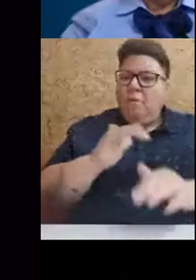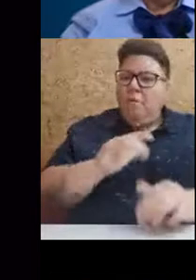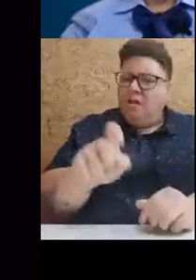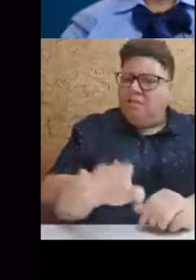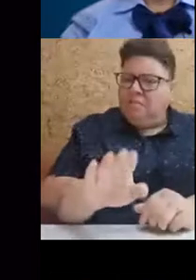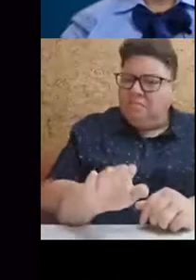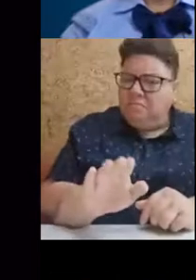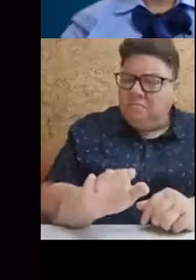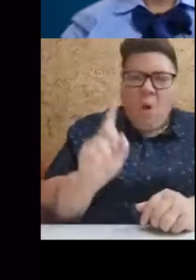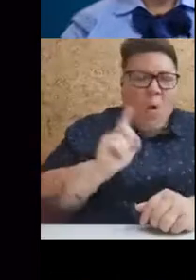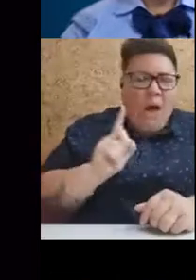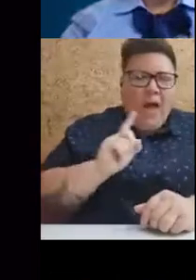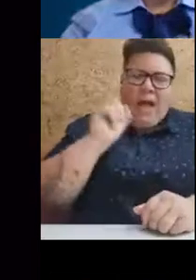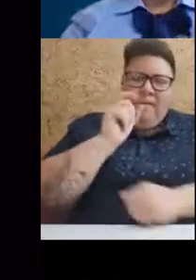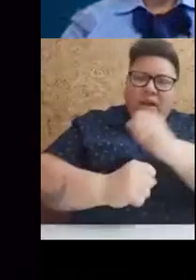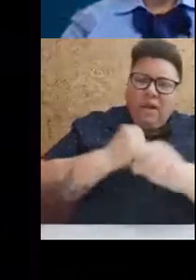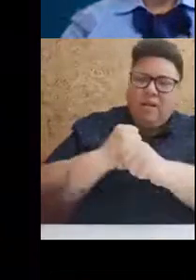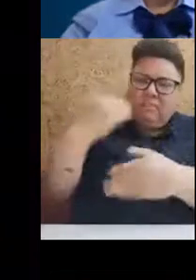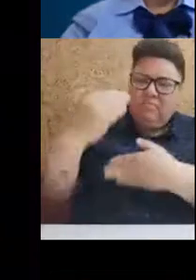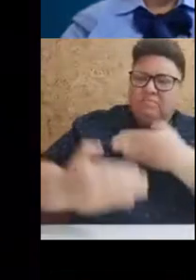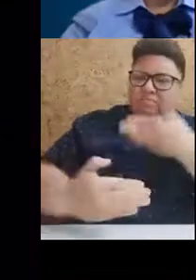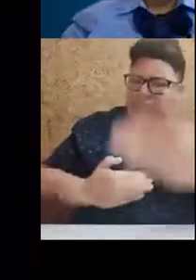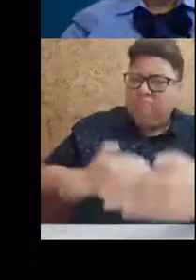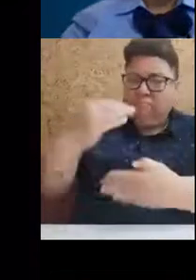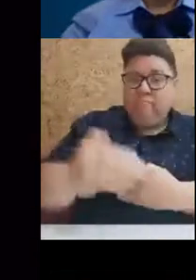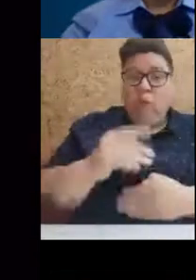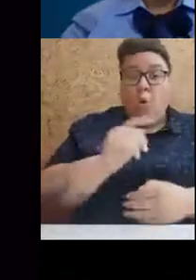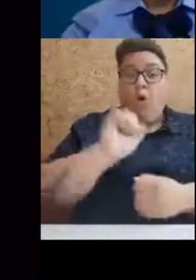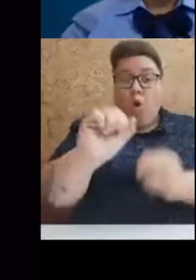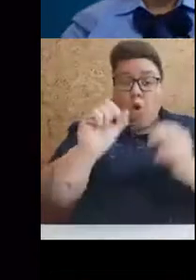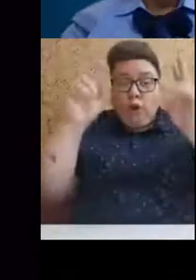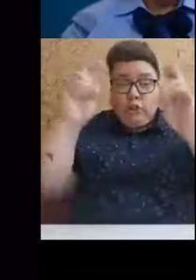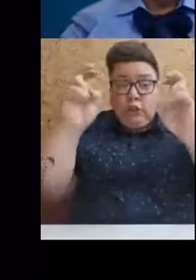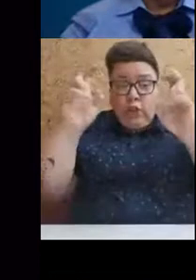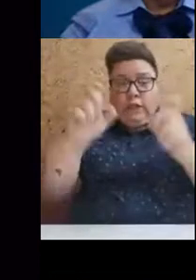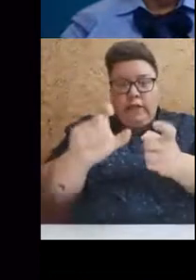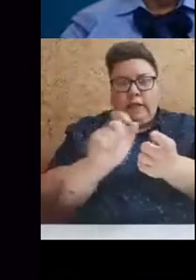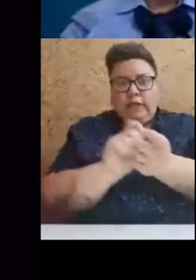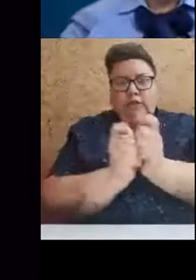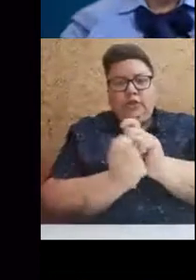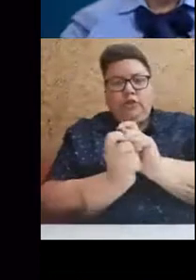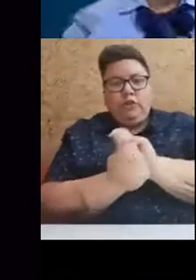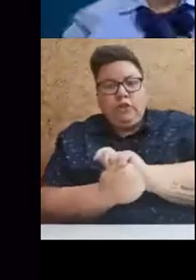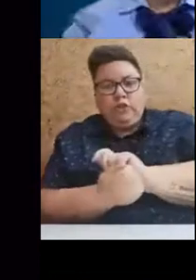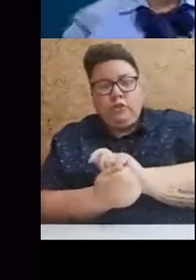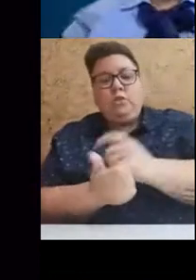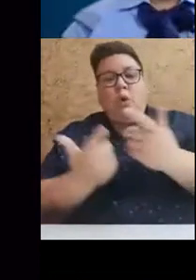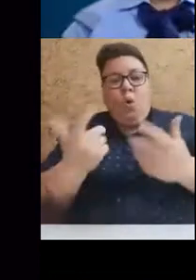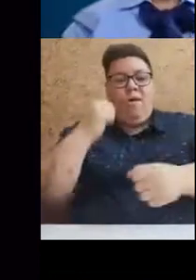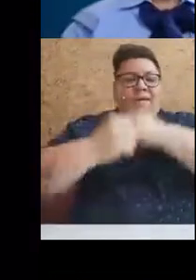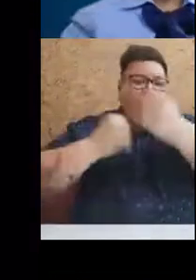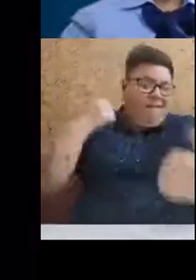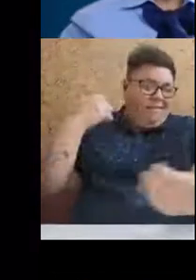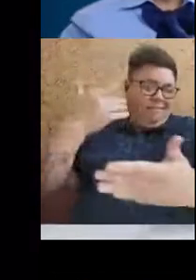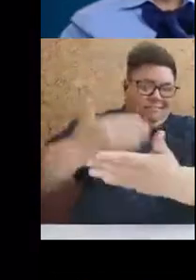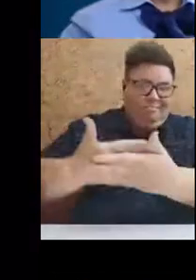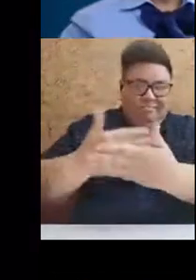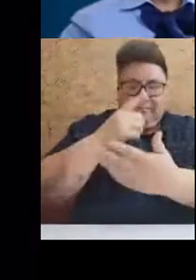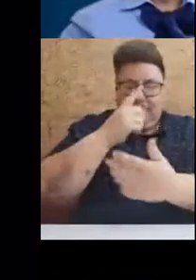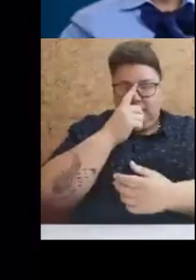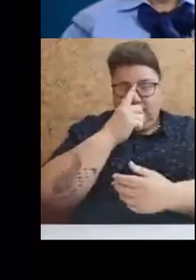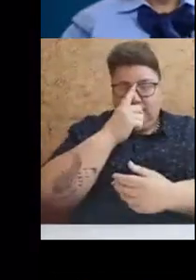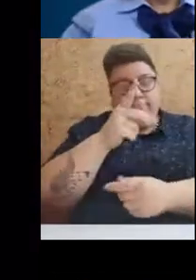year? Because your status could have changed throughout or during a year, the past year. So let's look at